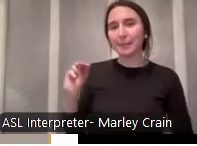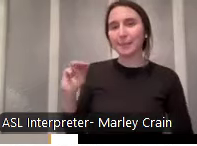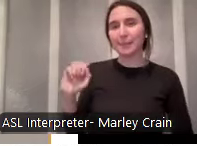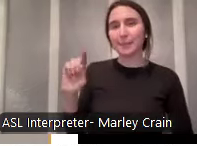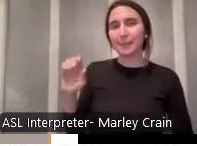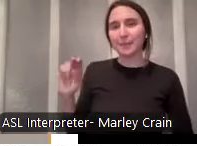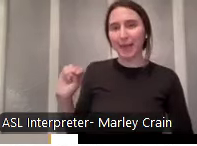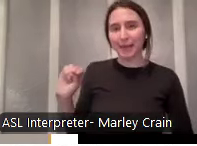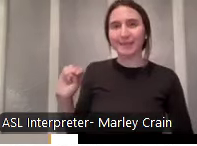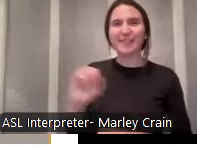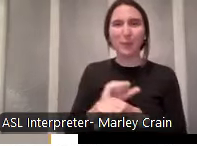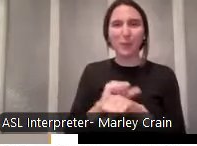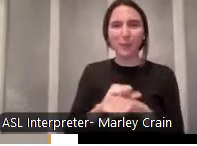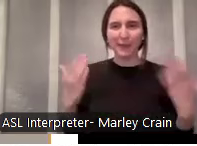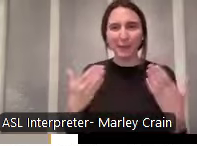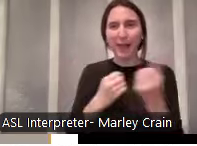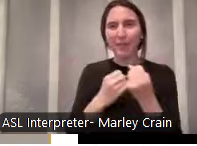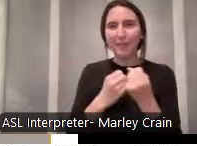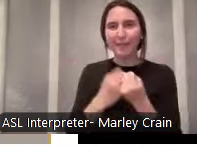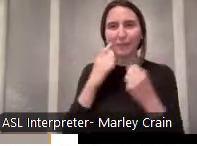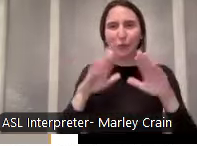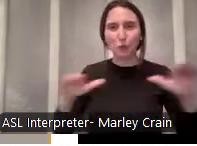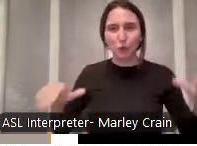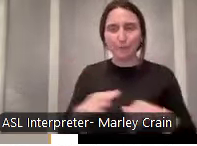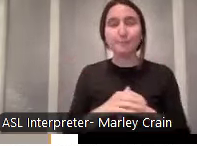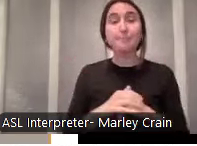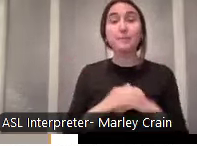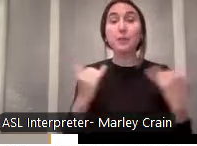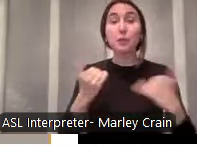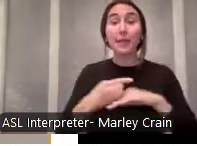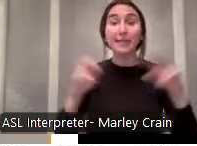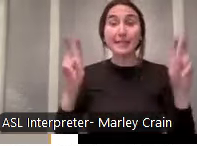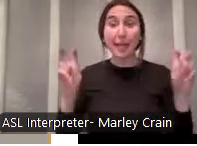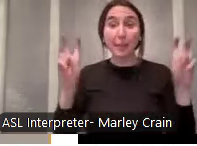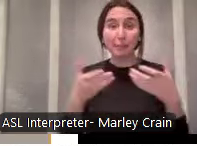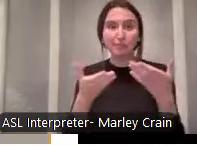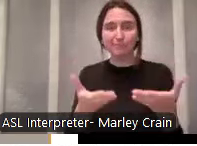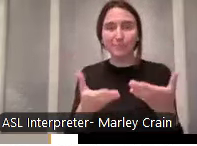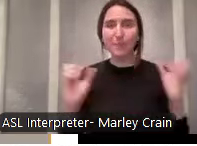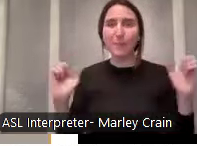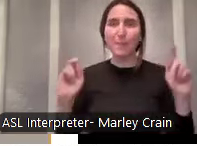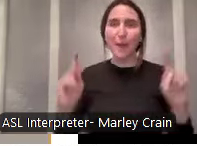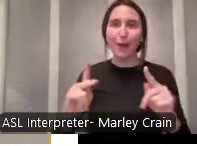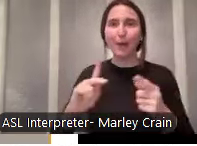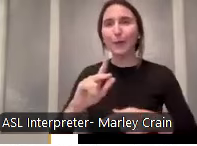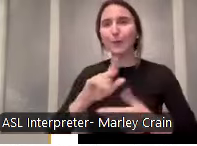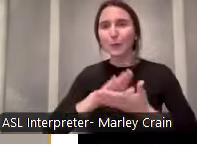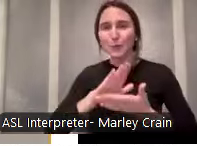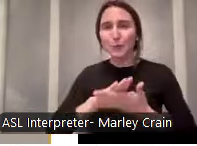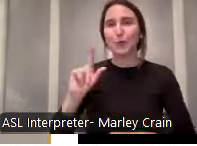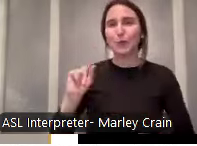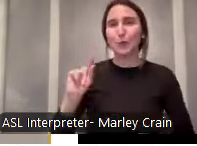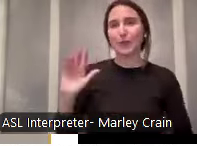School 2025. I'm joined today by Ross Baker, who's going to be answering questions. We do have a